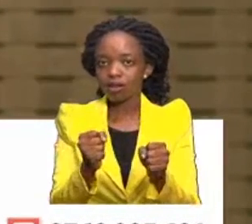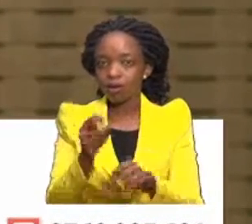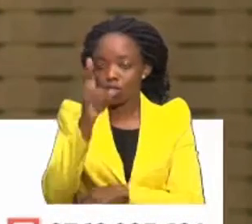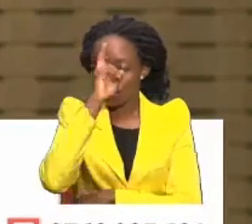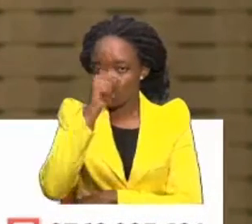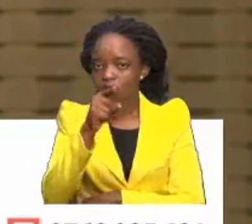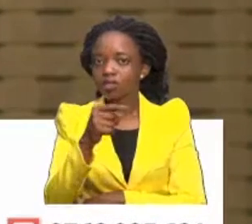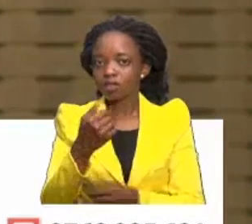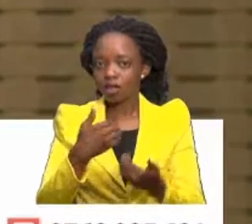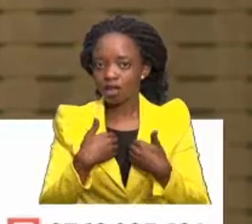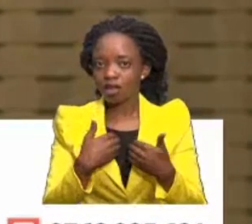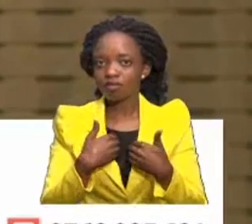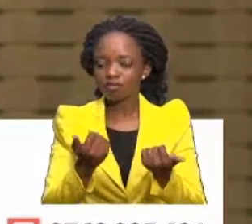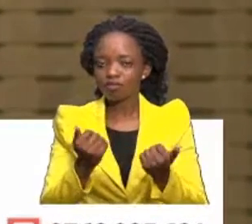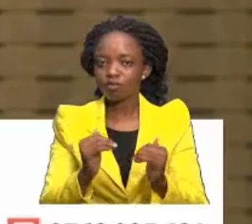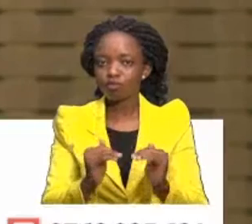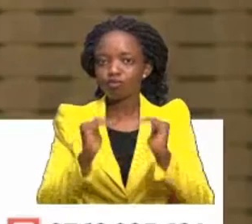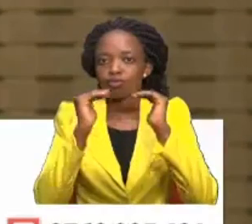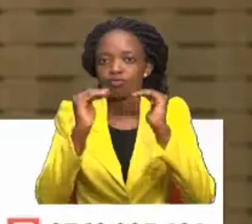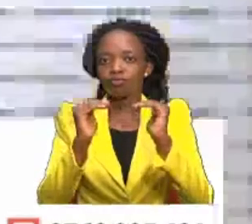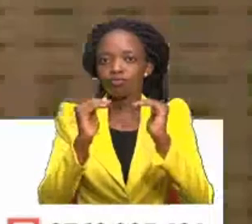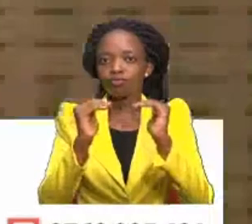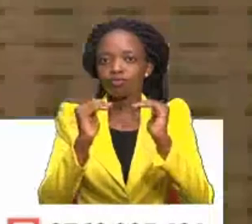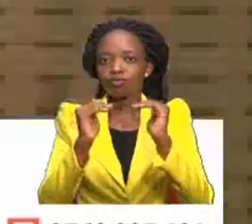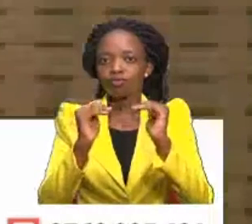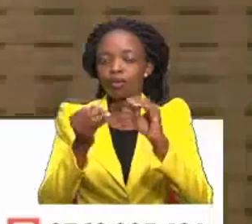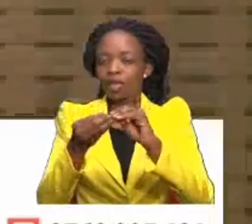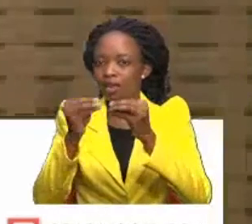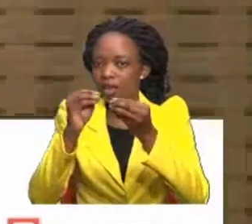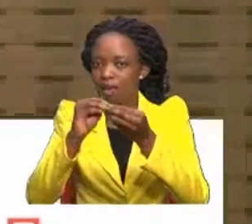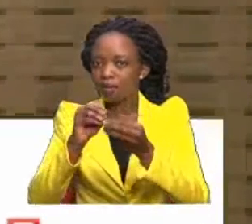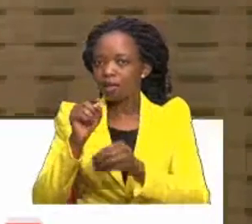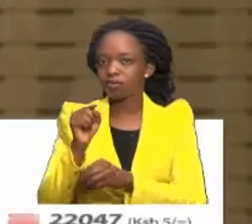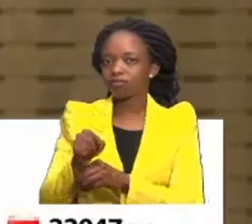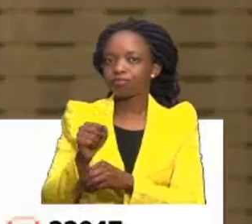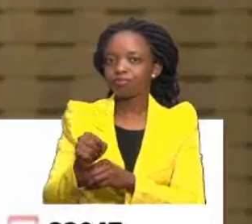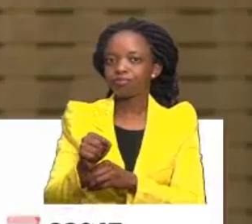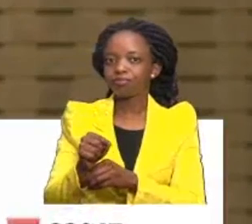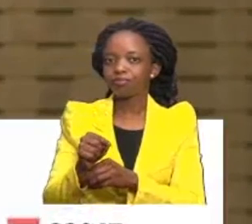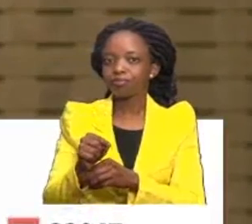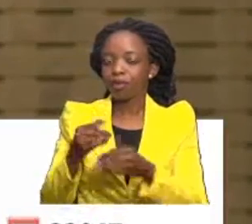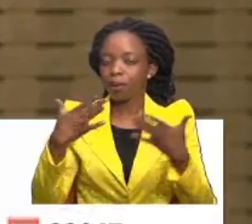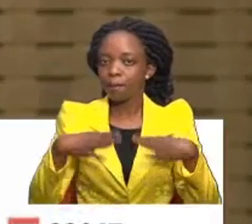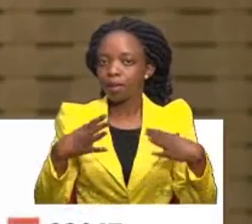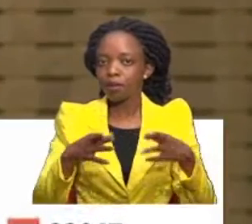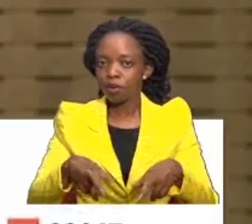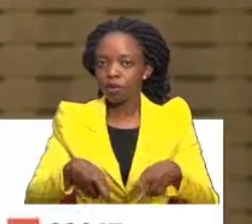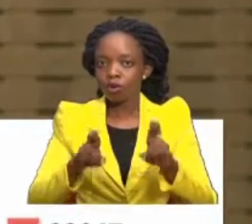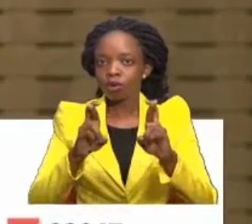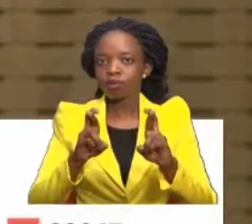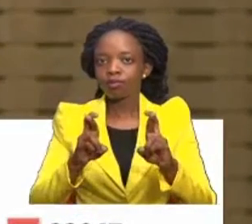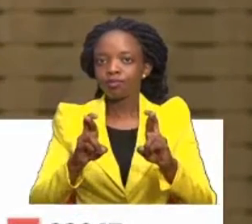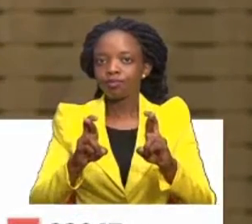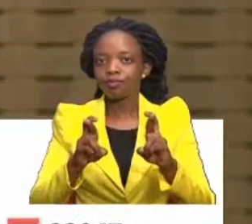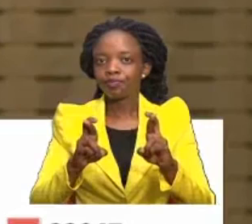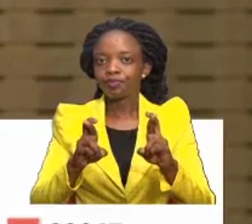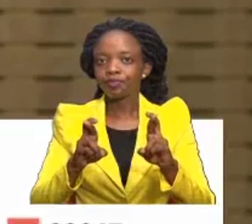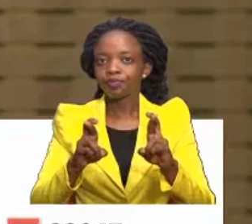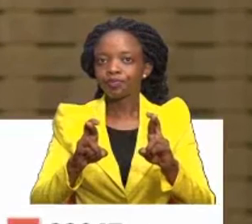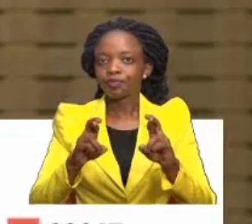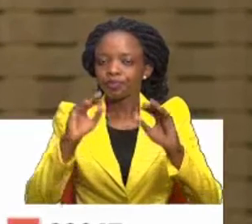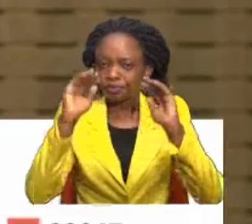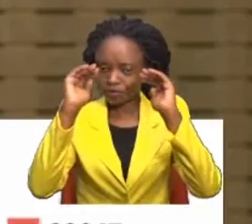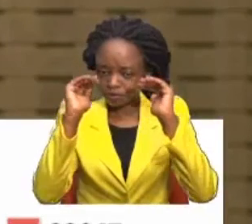to ensure we reverse this trend, to ensure that our numbers of our people on the road are go a bit